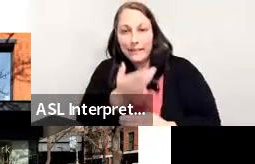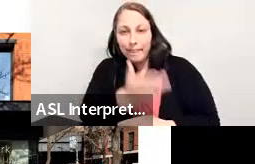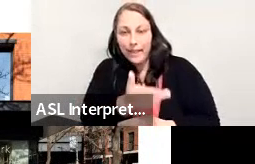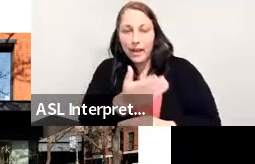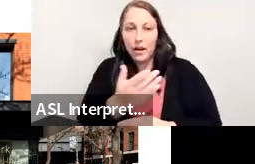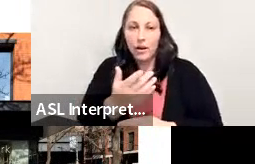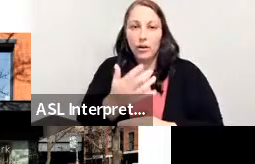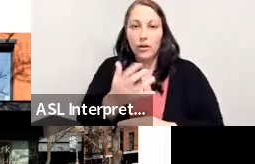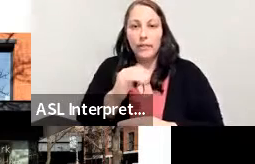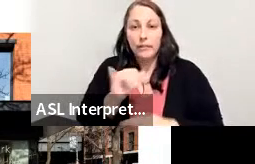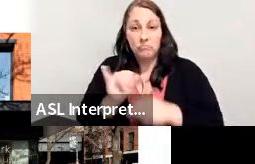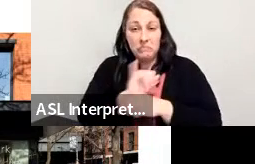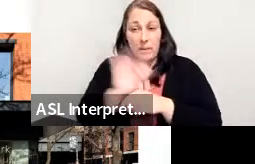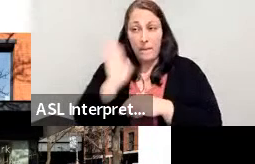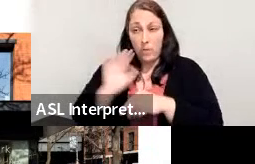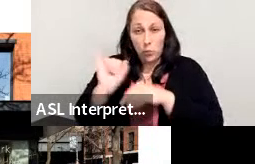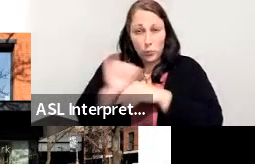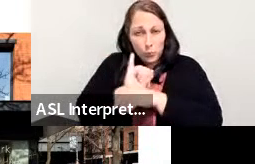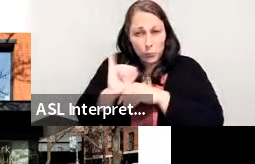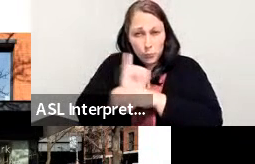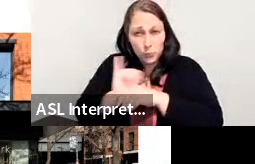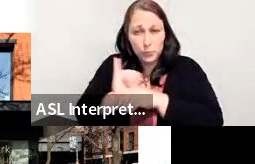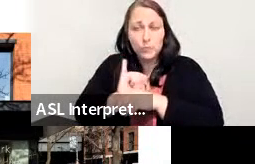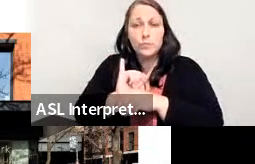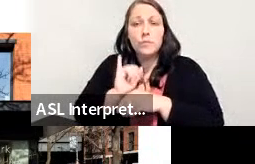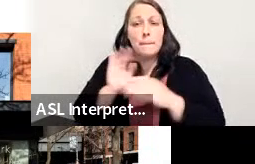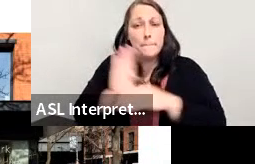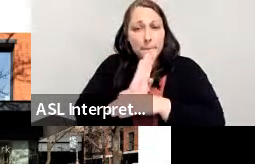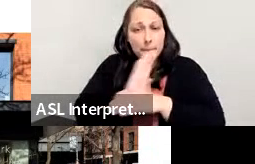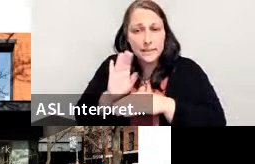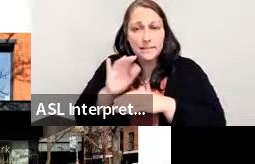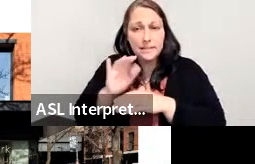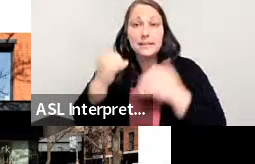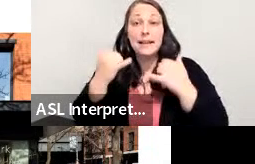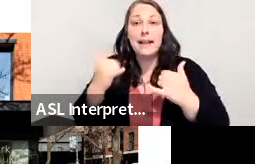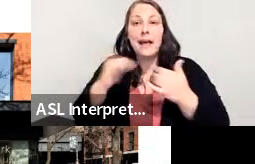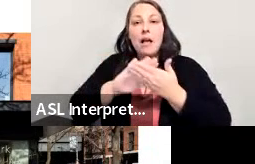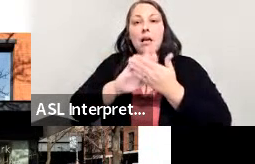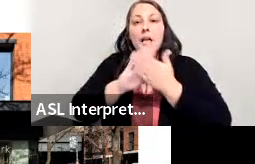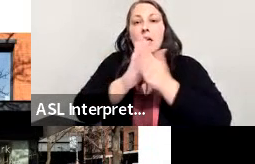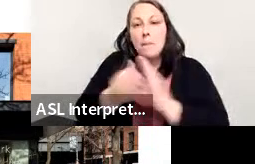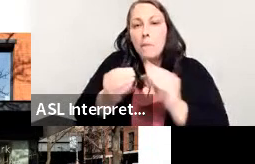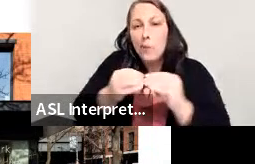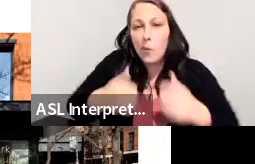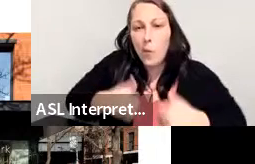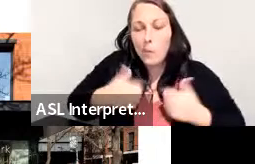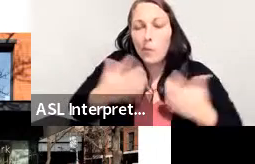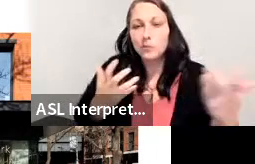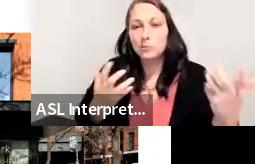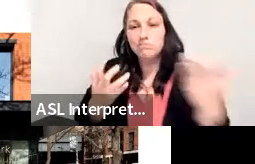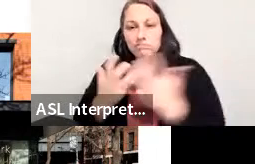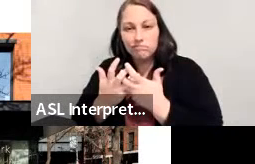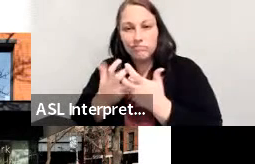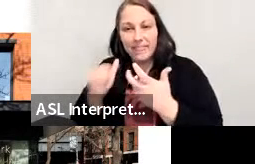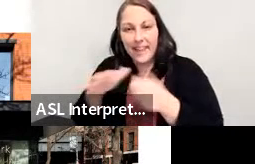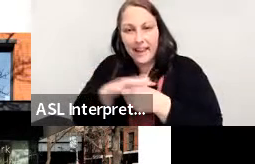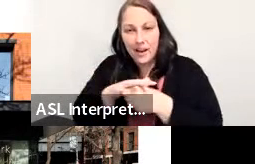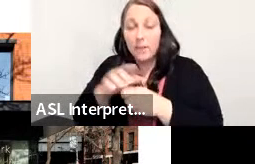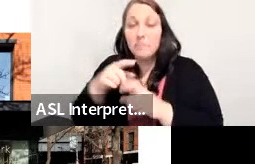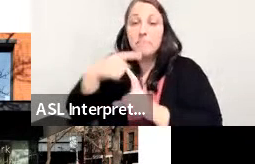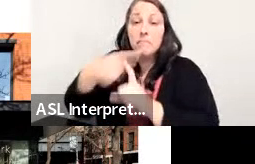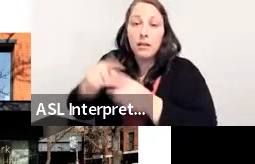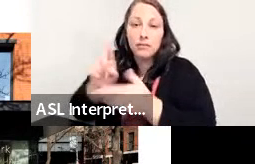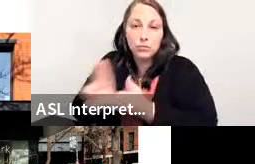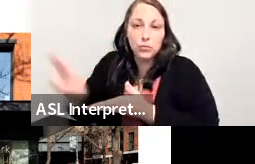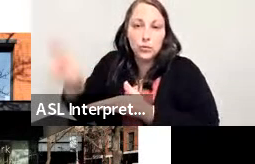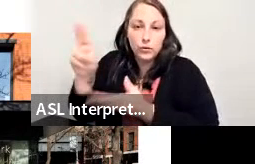we like using and we've used, as you can see here, in other projects. And the texture and the longevity of the material